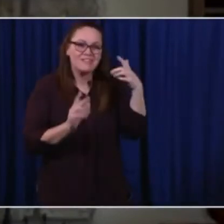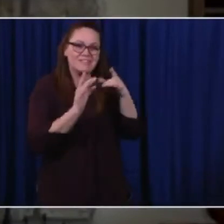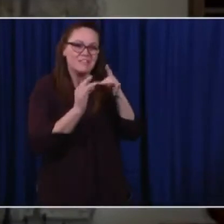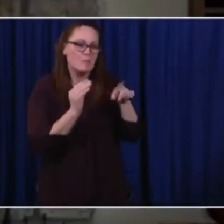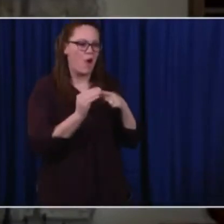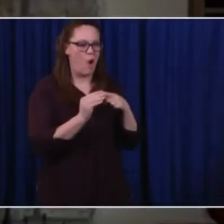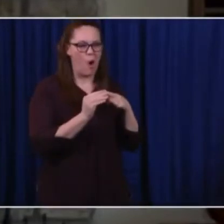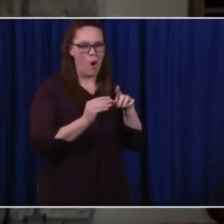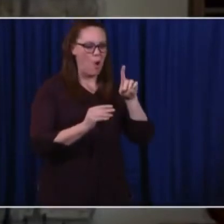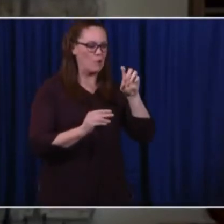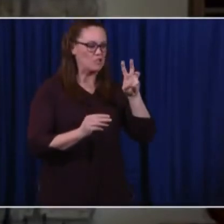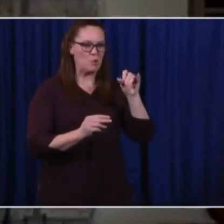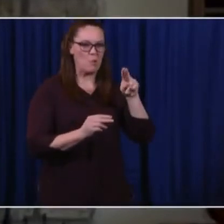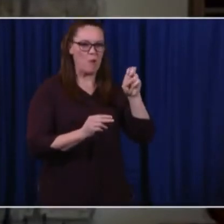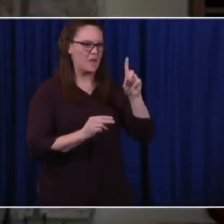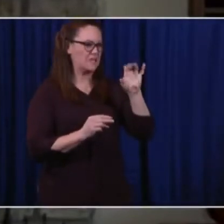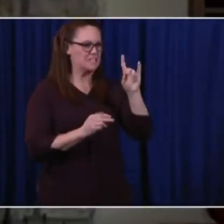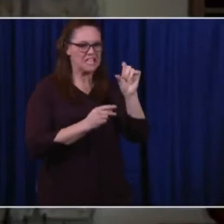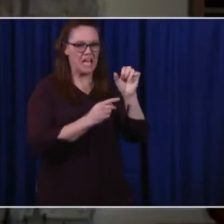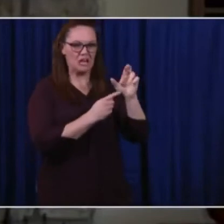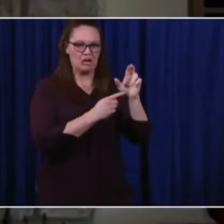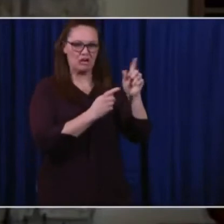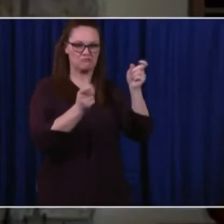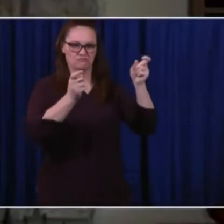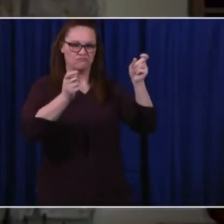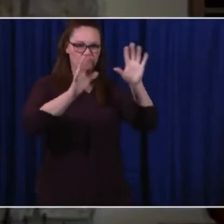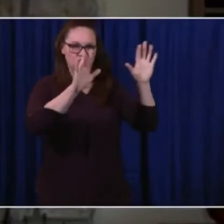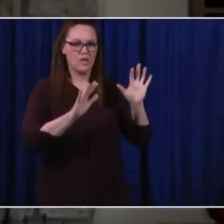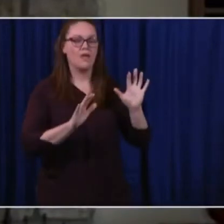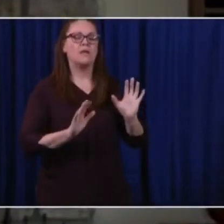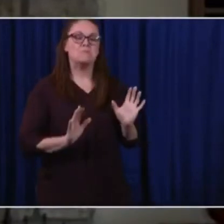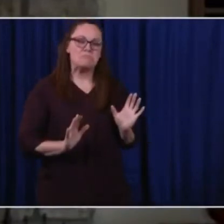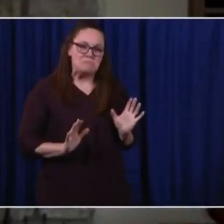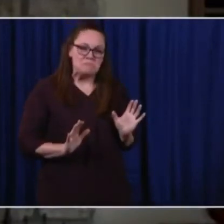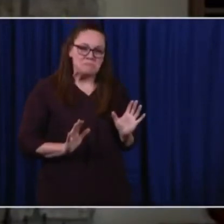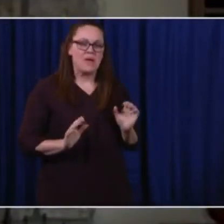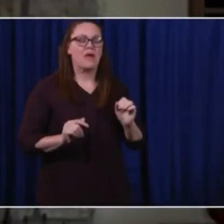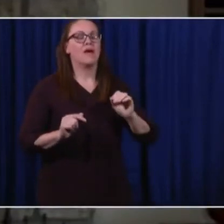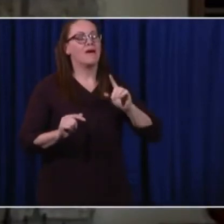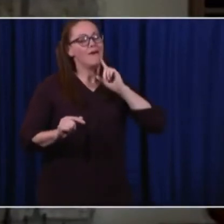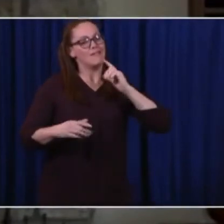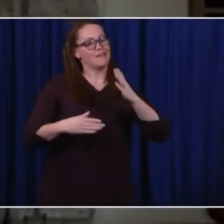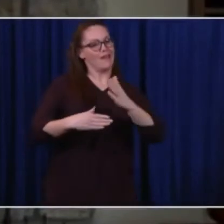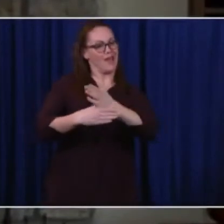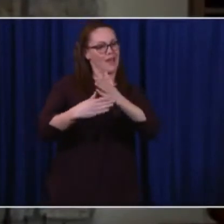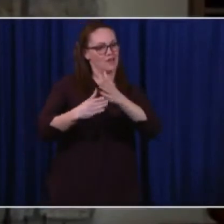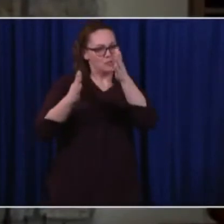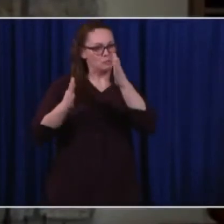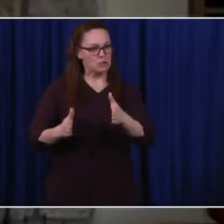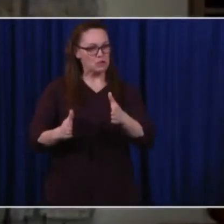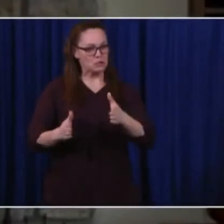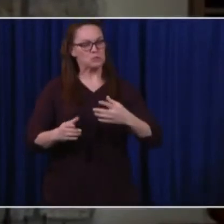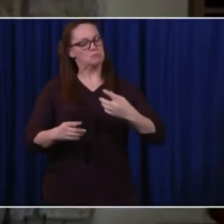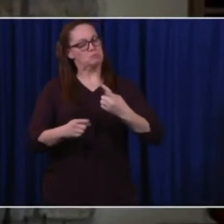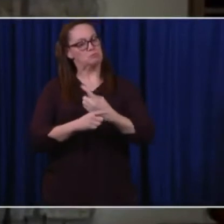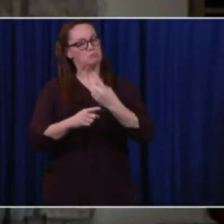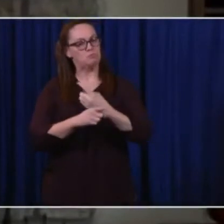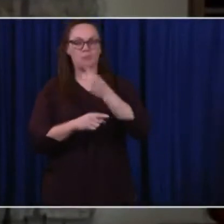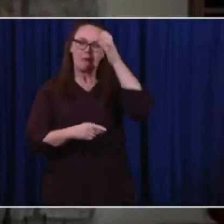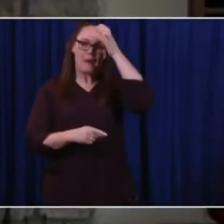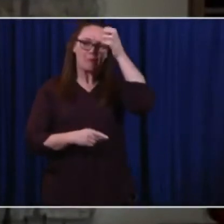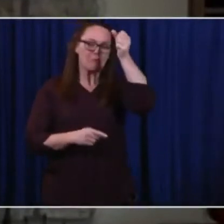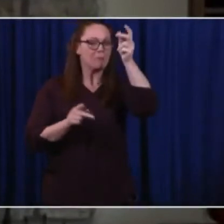your will. But I would say that there are many moderate, fair-minded people in the country who have legitimate